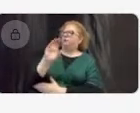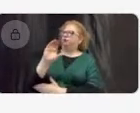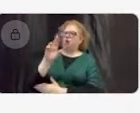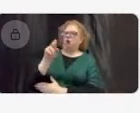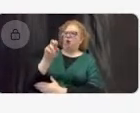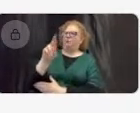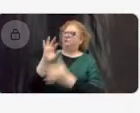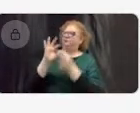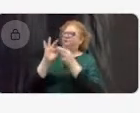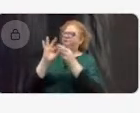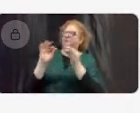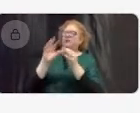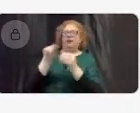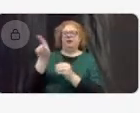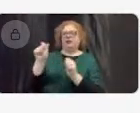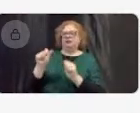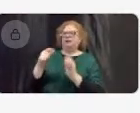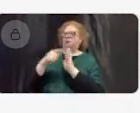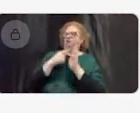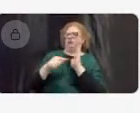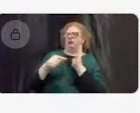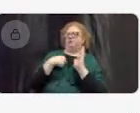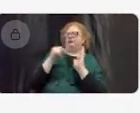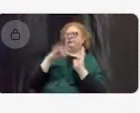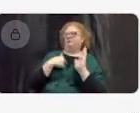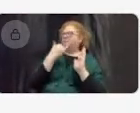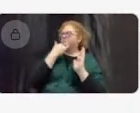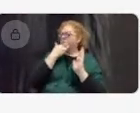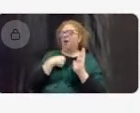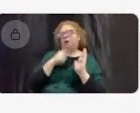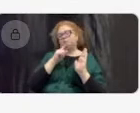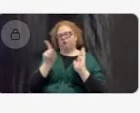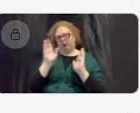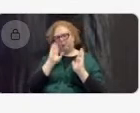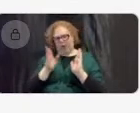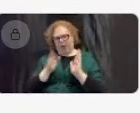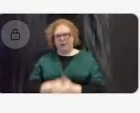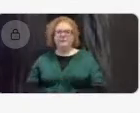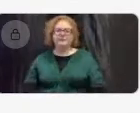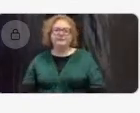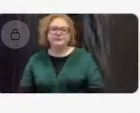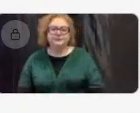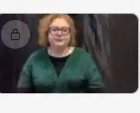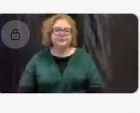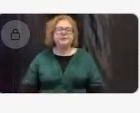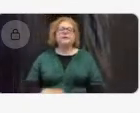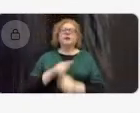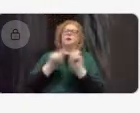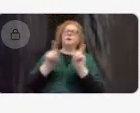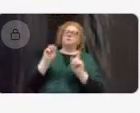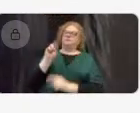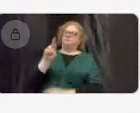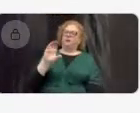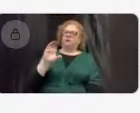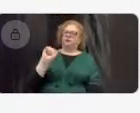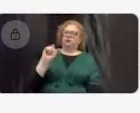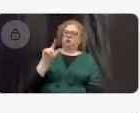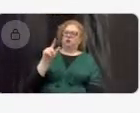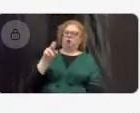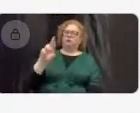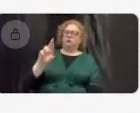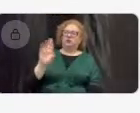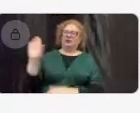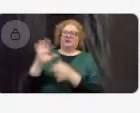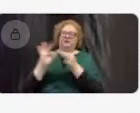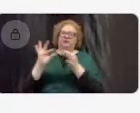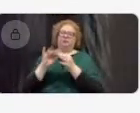Mr. Carpenter will correct me if I'm wrong. I believe Mr. Carpenter's saying that you can approve this